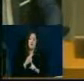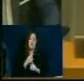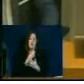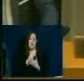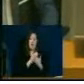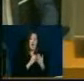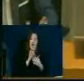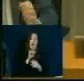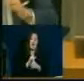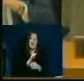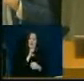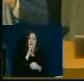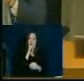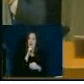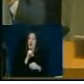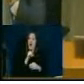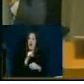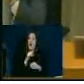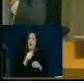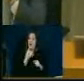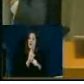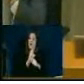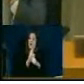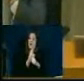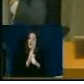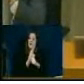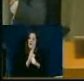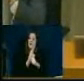portions of it that are not in due form.